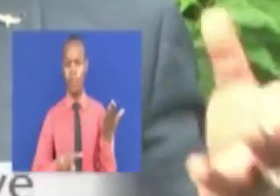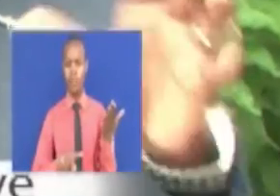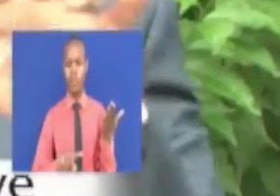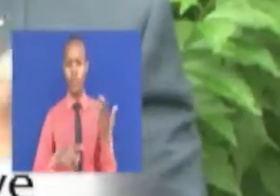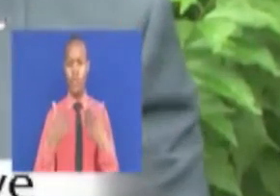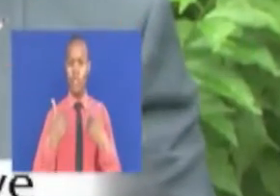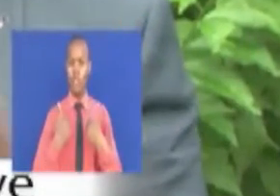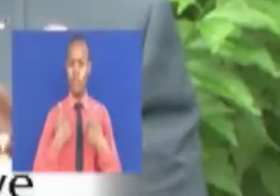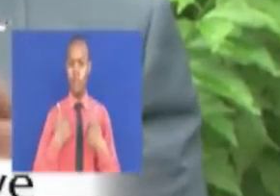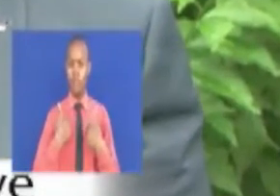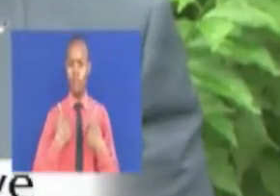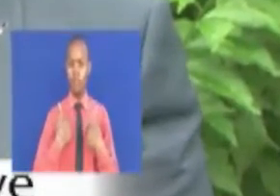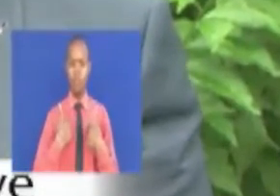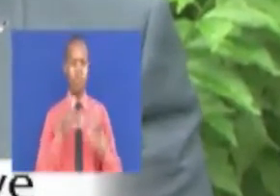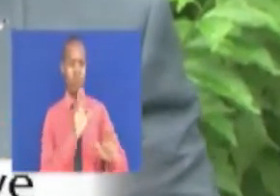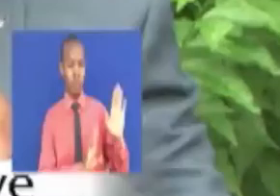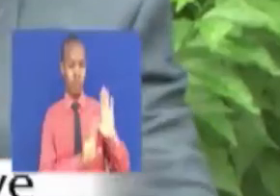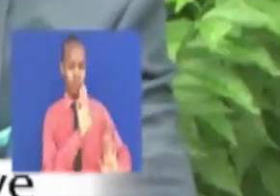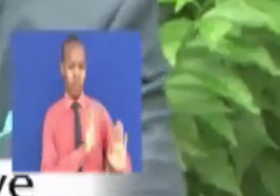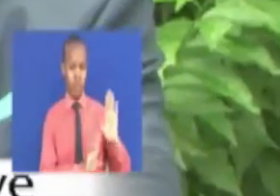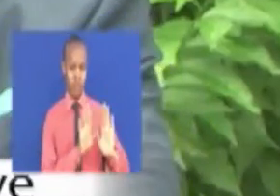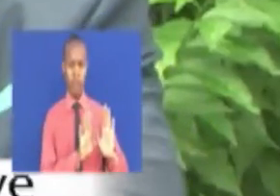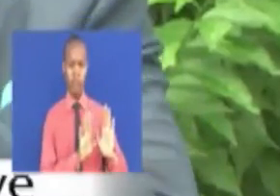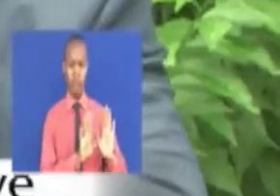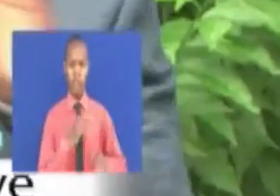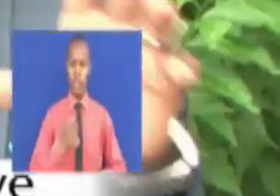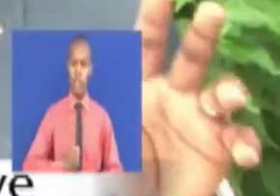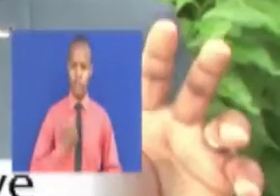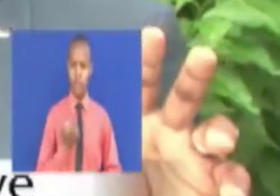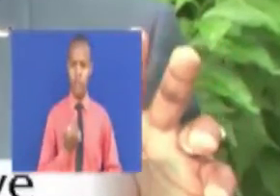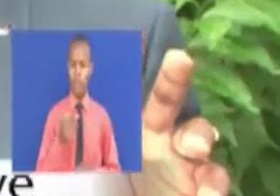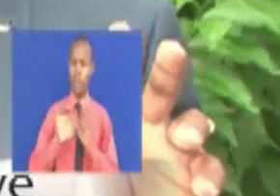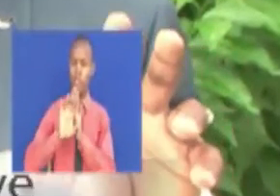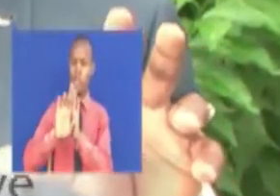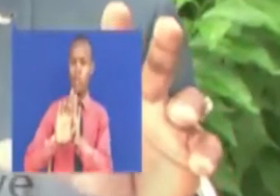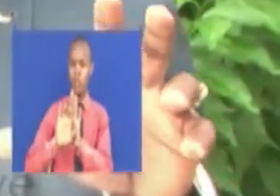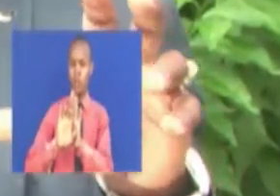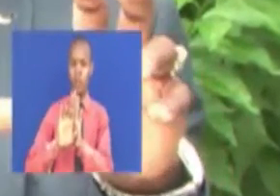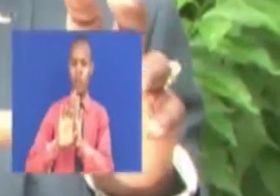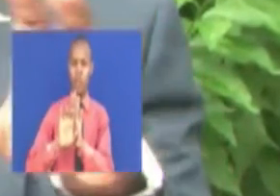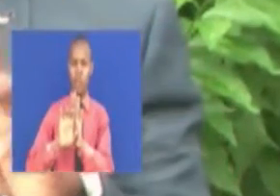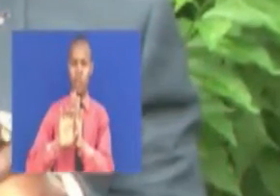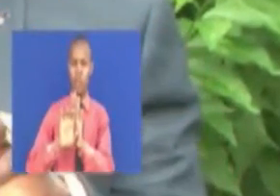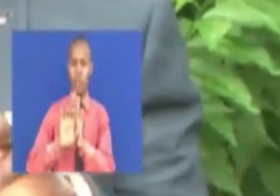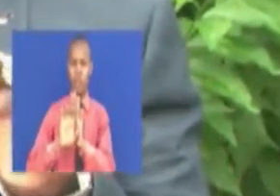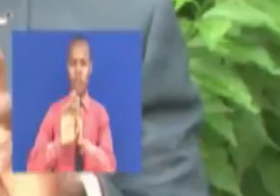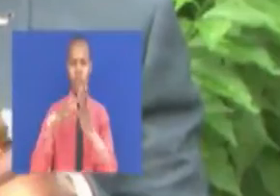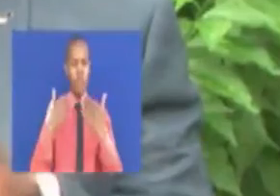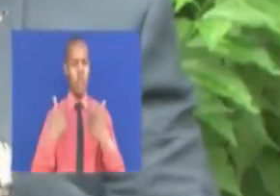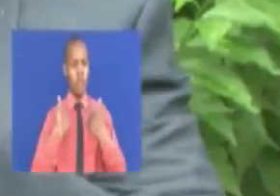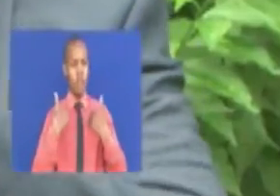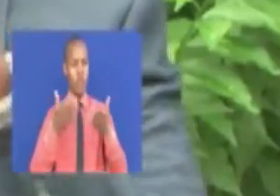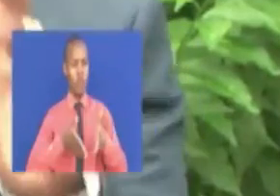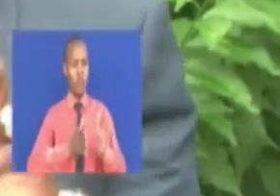have a self-stimulating behavior, the self-stimulating behavior in terms of having a typical way